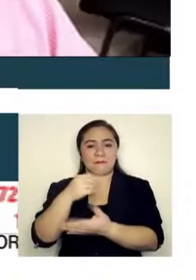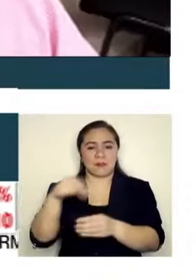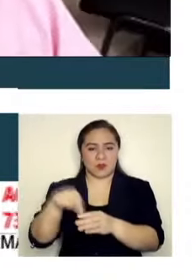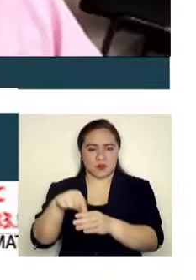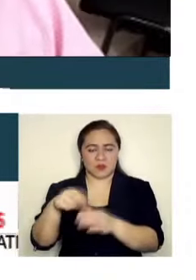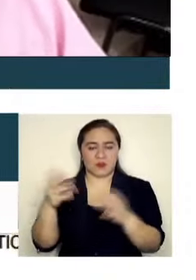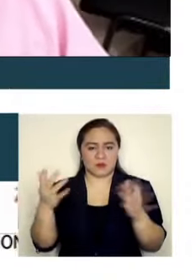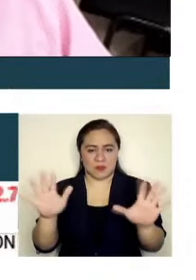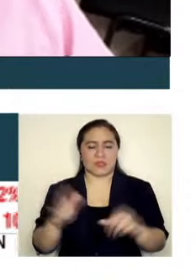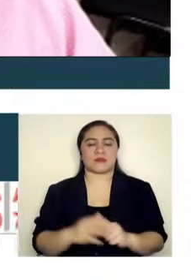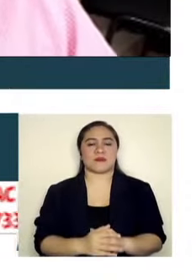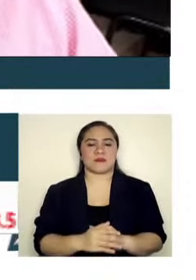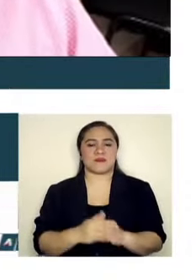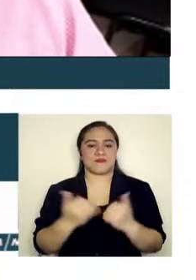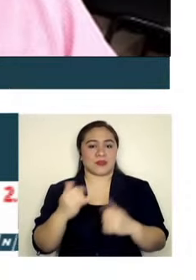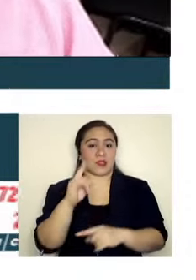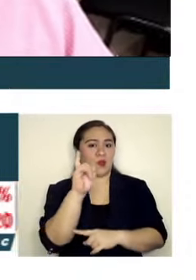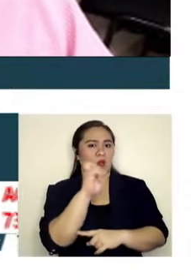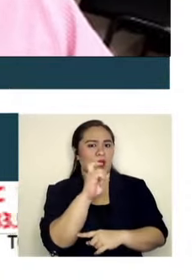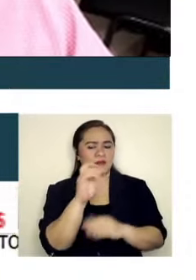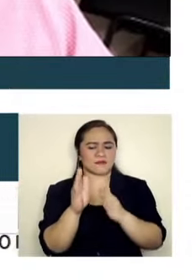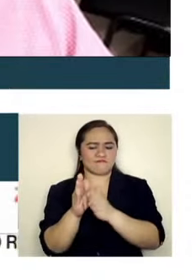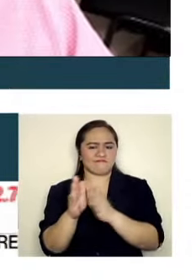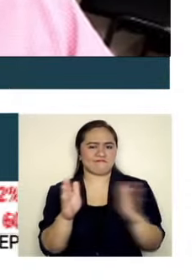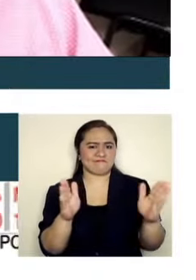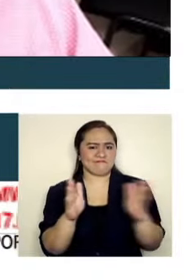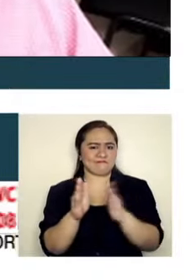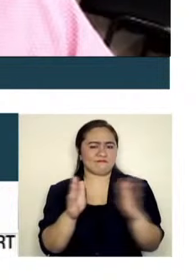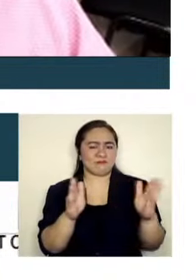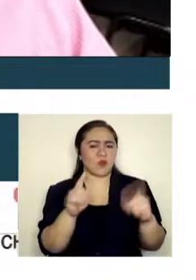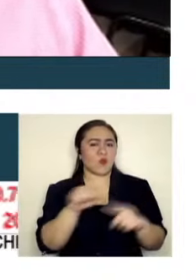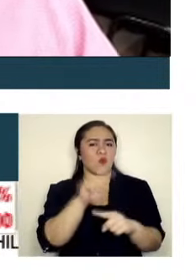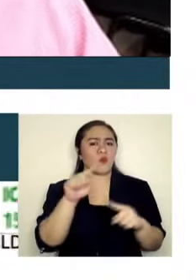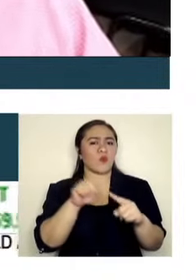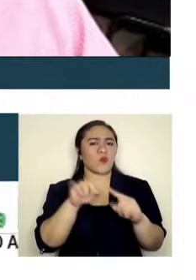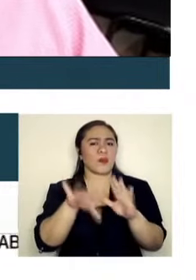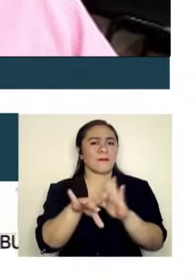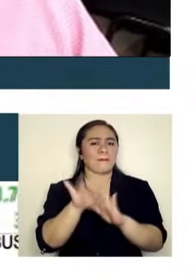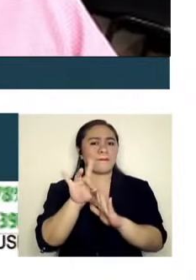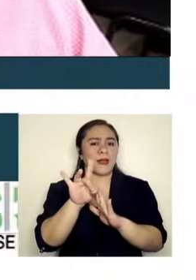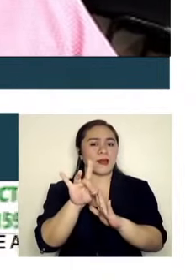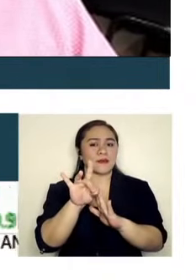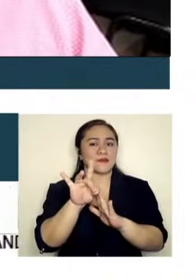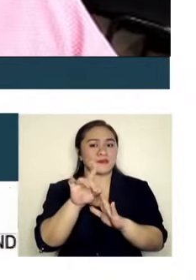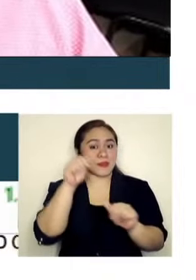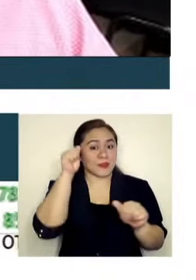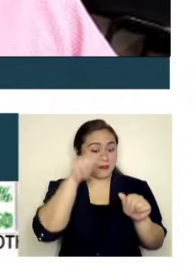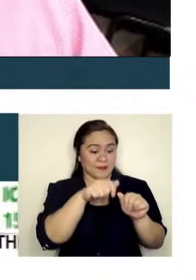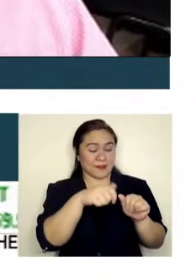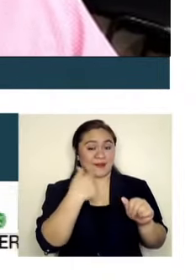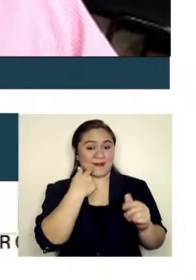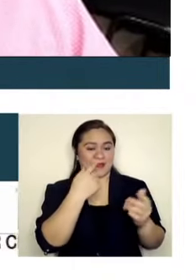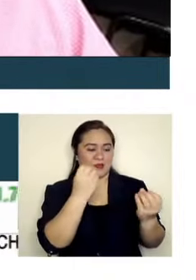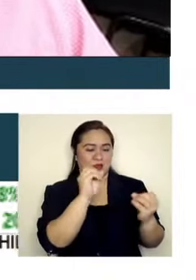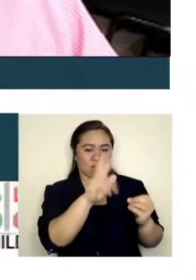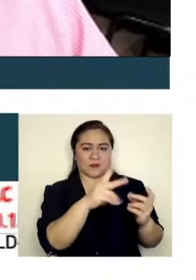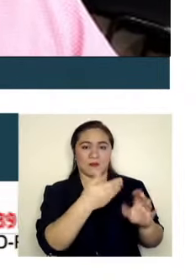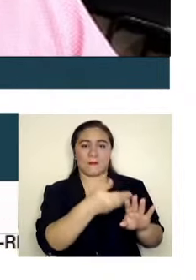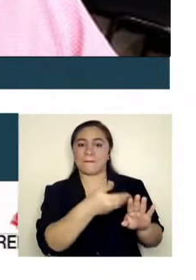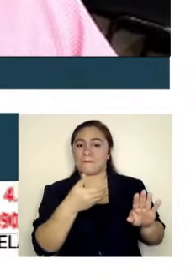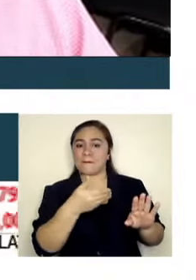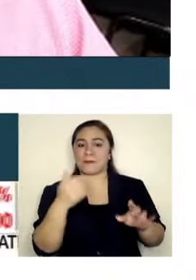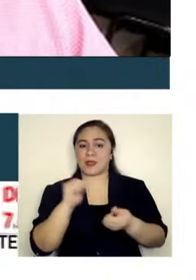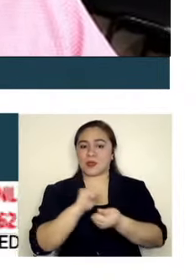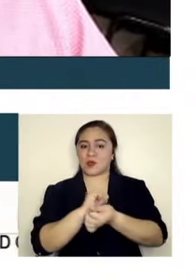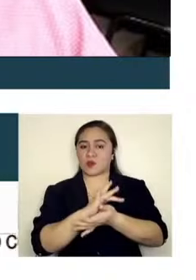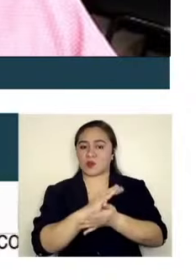here. When were they diagnosed? Okay, the to first have COVID one, pa lang ha, to have COVID. Yeah. Okay, the first one